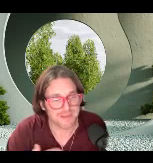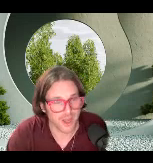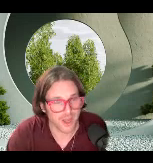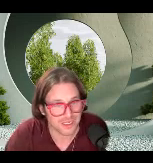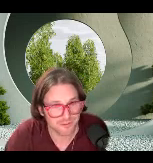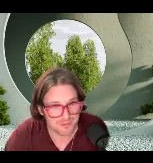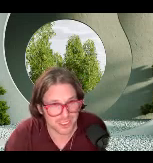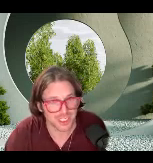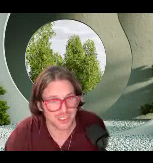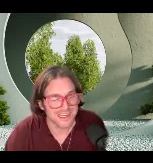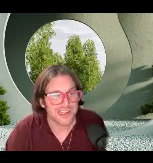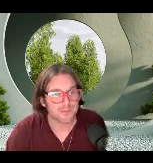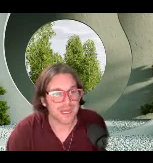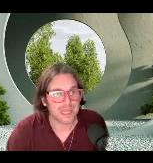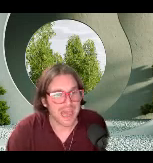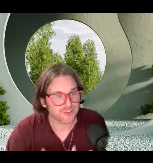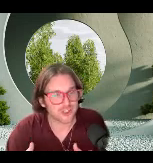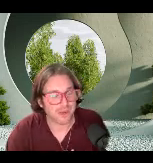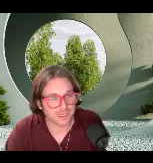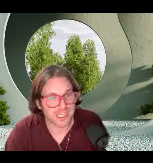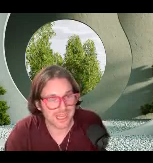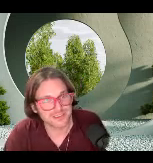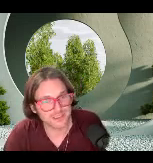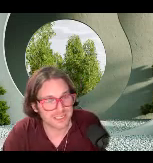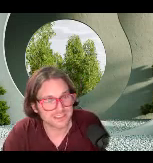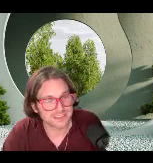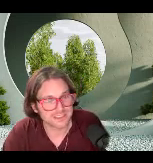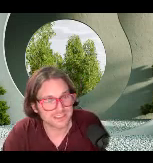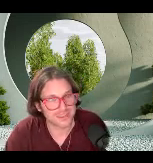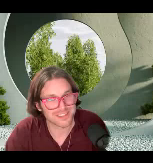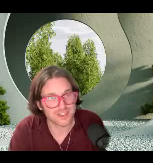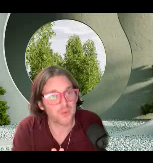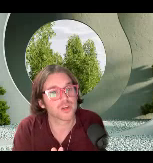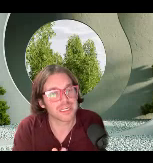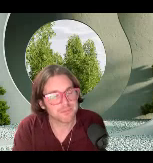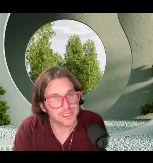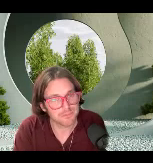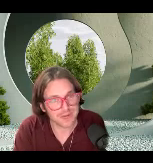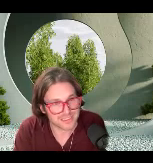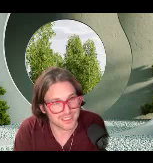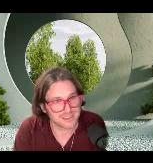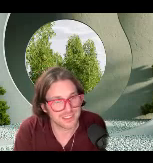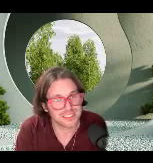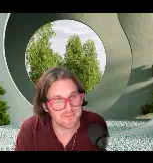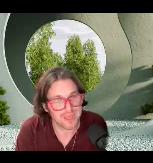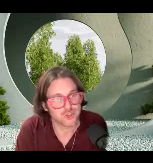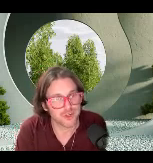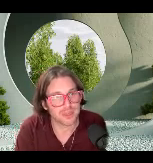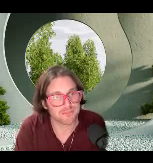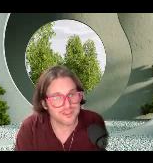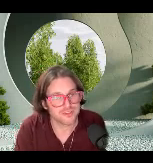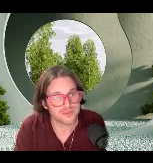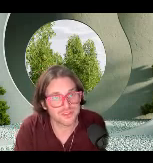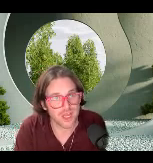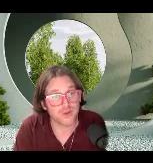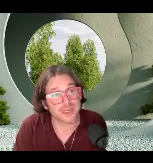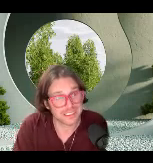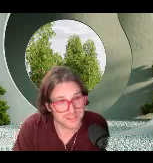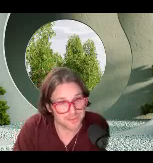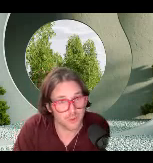not the decoding of my own information. But after I realized the big snafu, and I was like, no, we're going to put in processes to make sure that